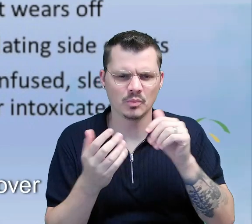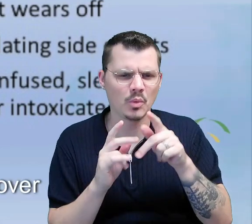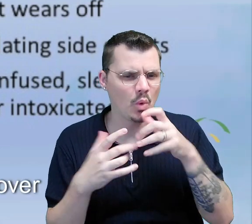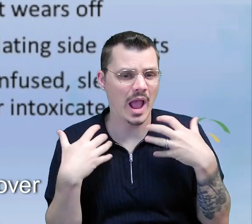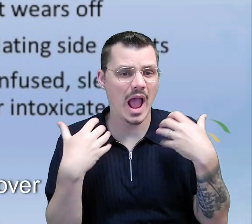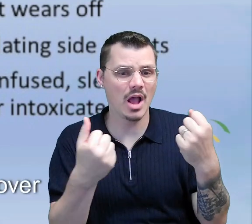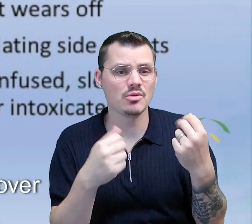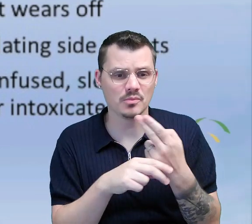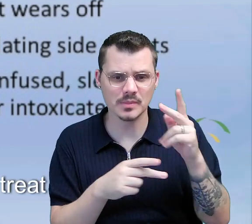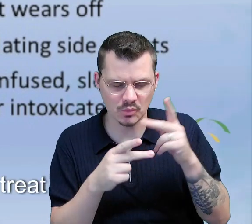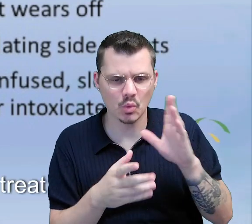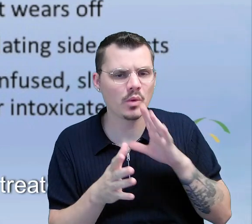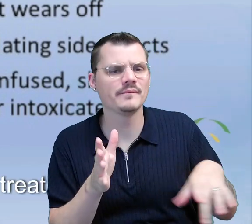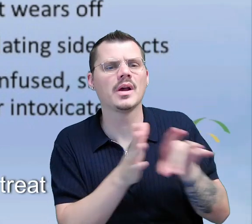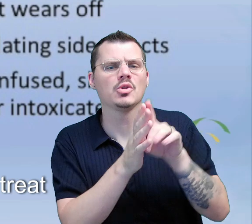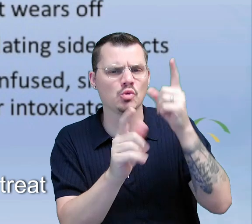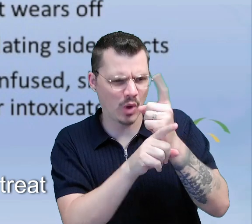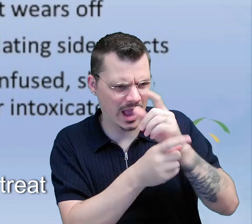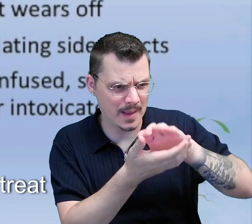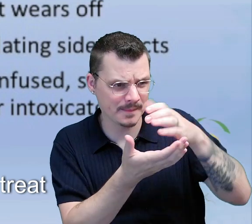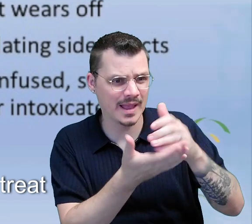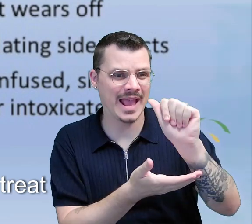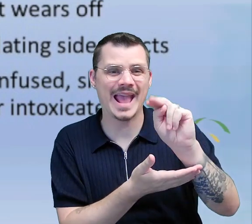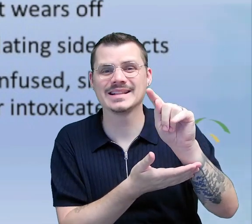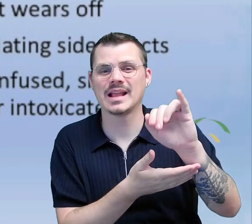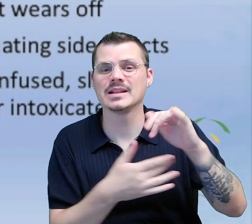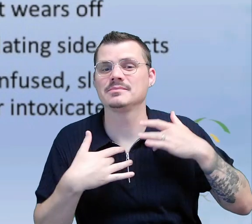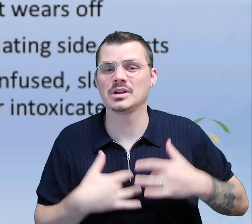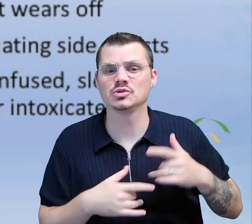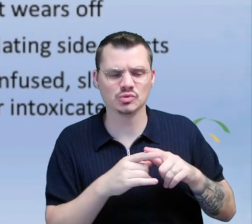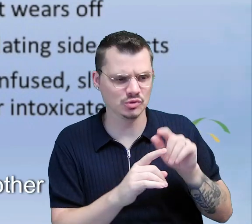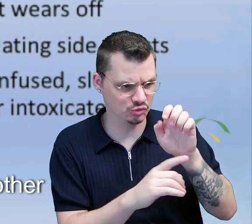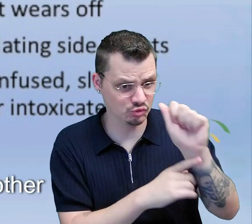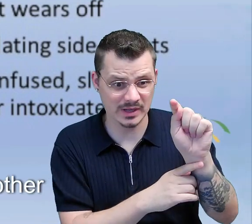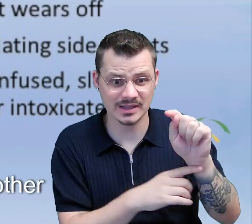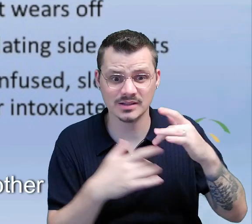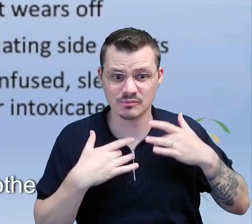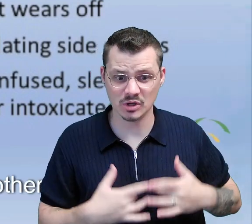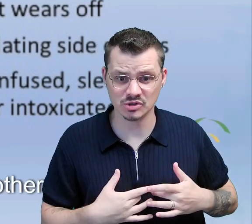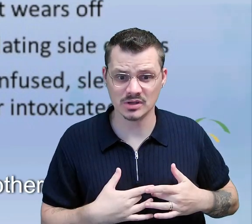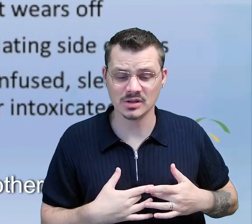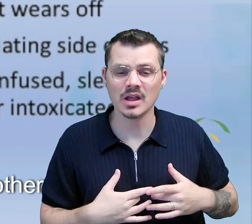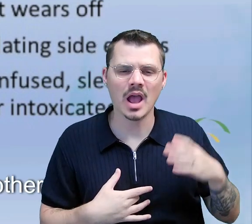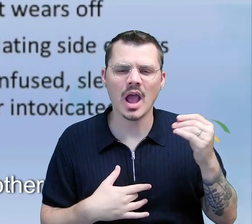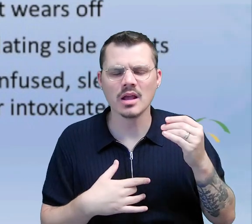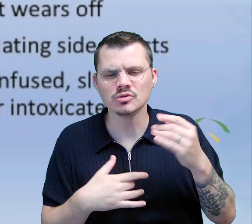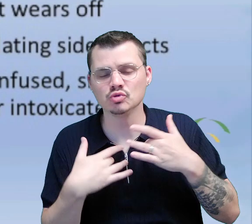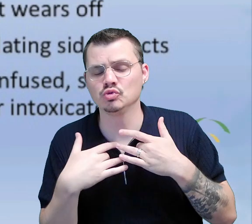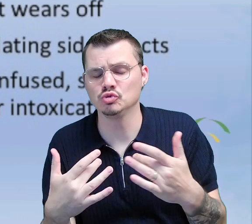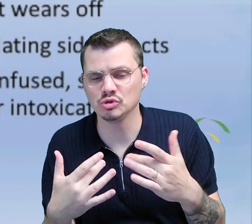use, people discover the right amount of antidepressant to treat the depression, and they can usually, unless there's